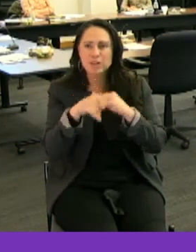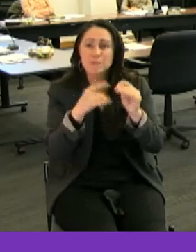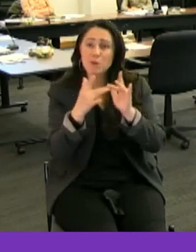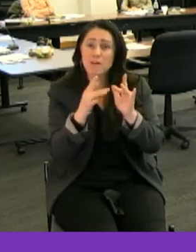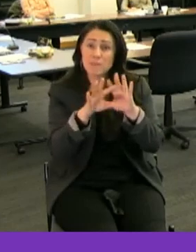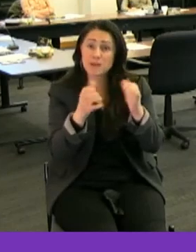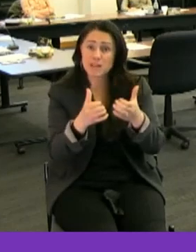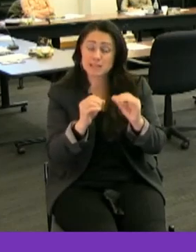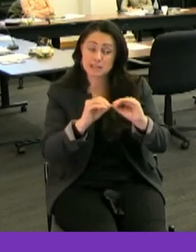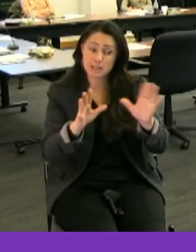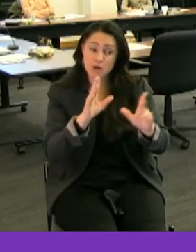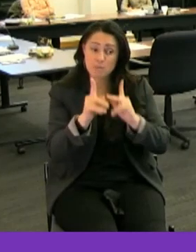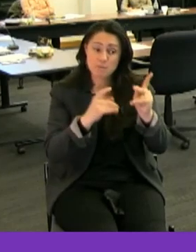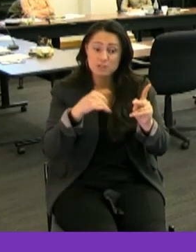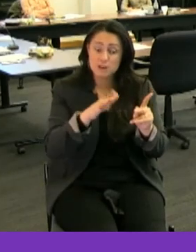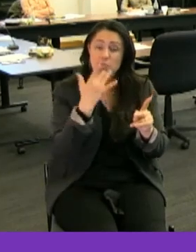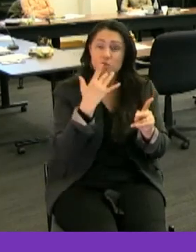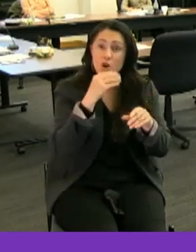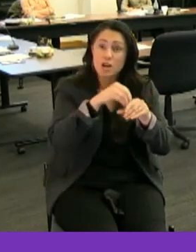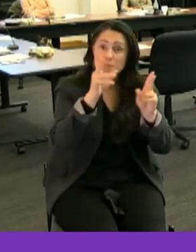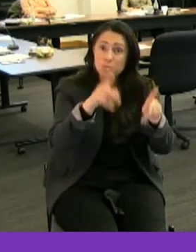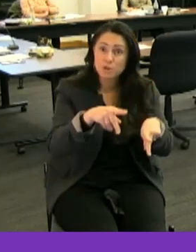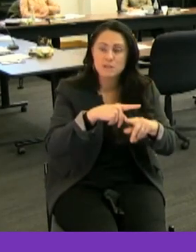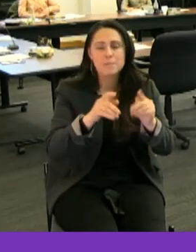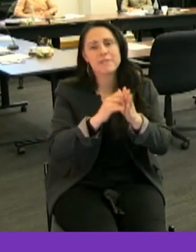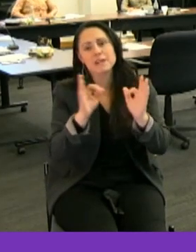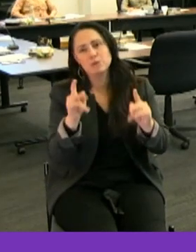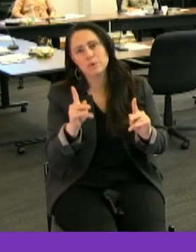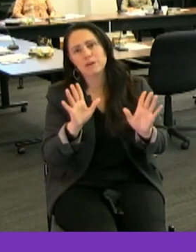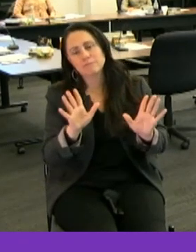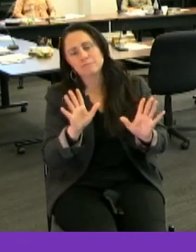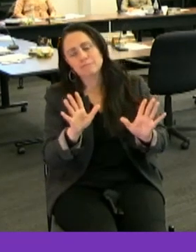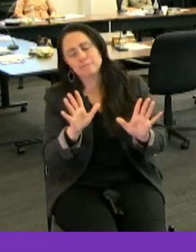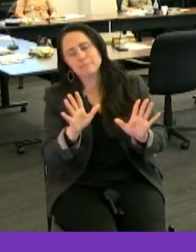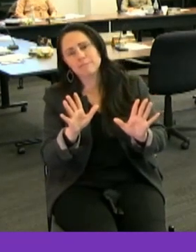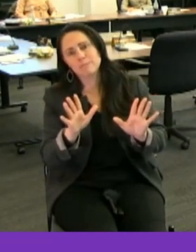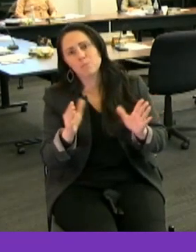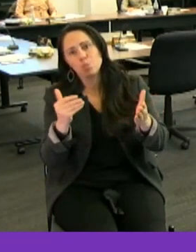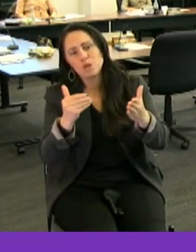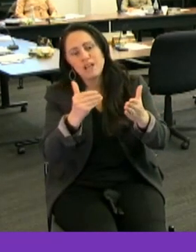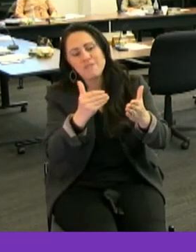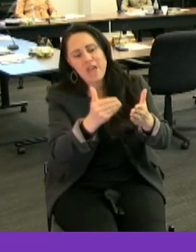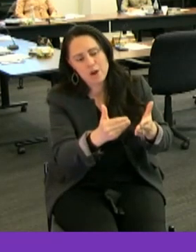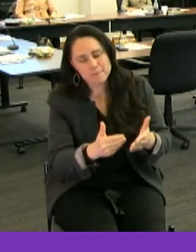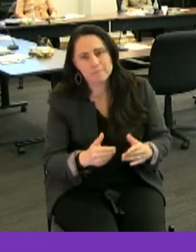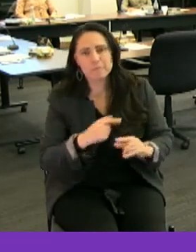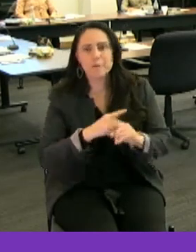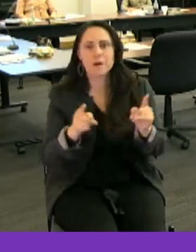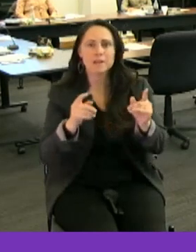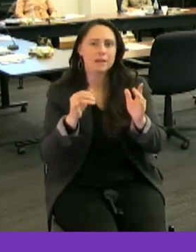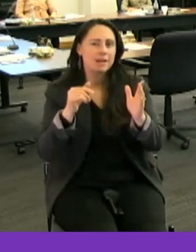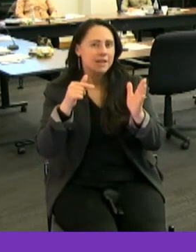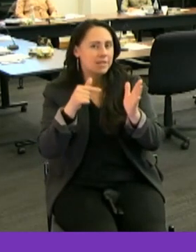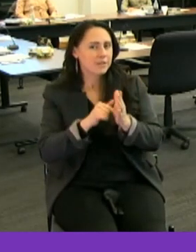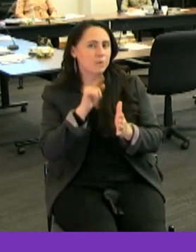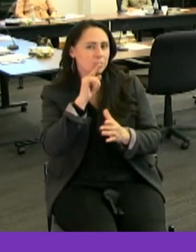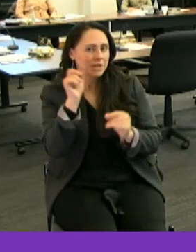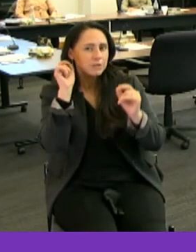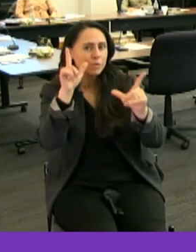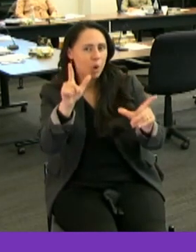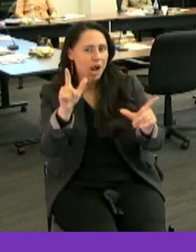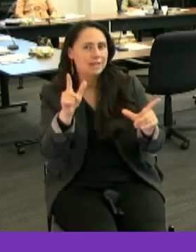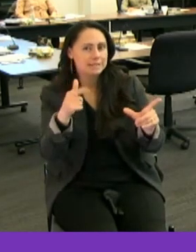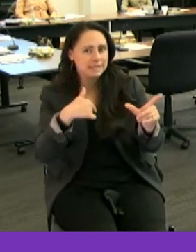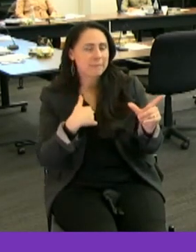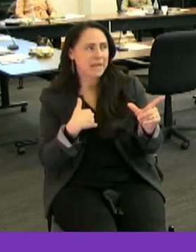So clearly people still are preferring the in-person, but that's okay. You know, we're getting there. But this one really was a